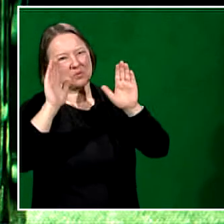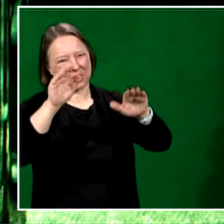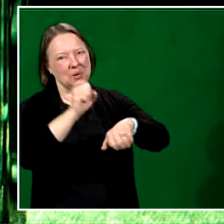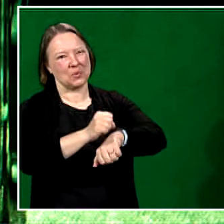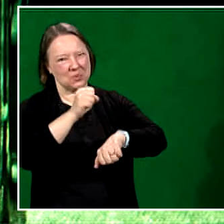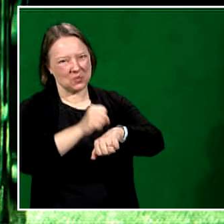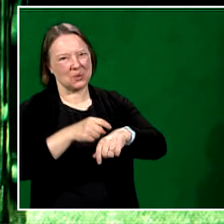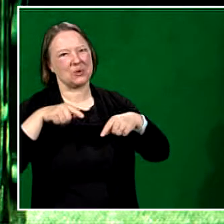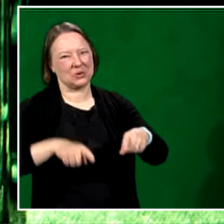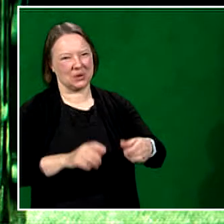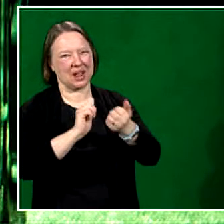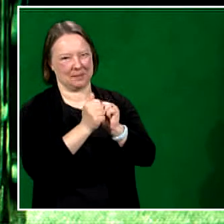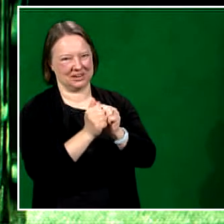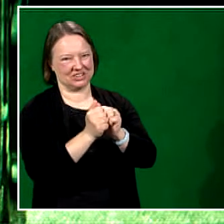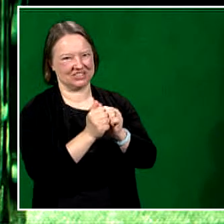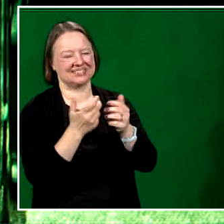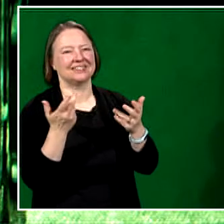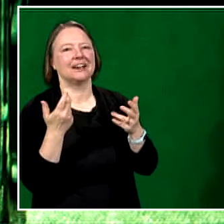throughout the competition.